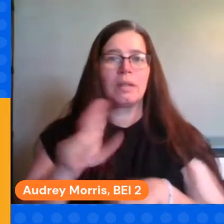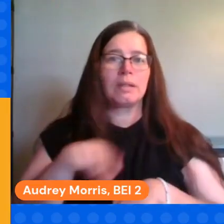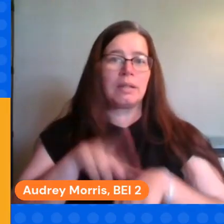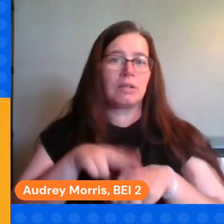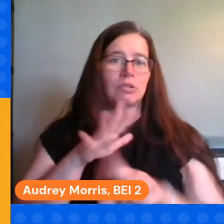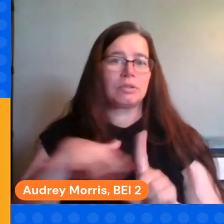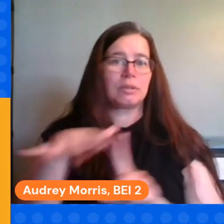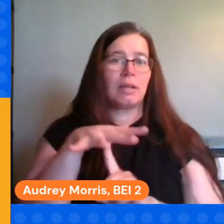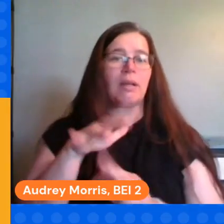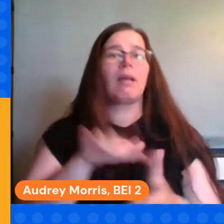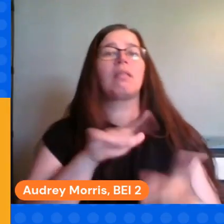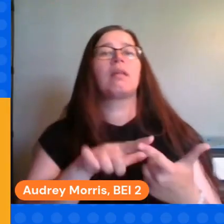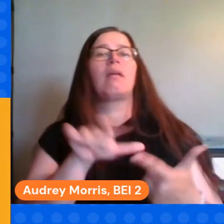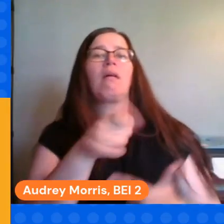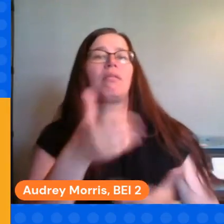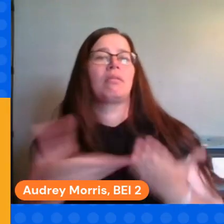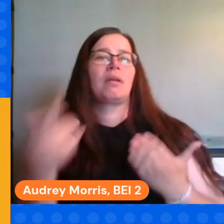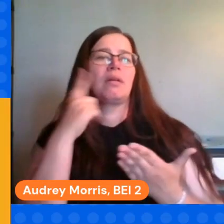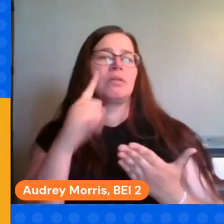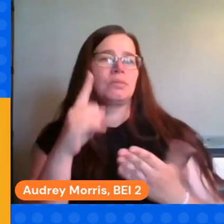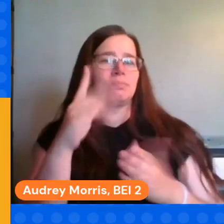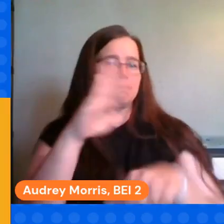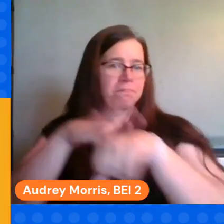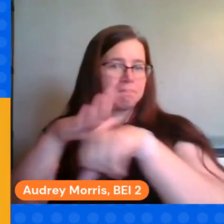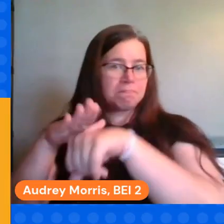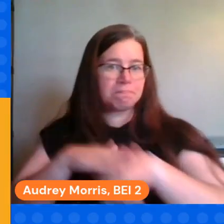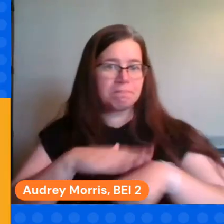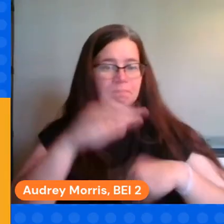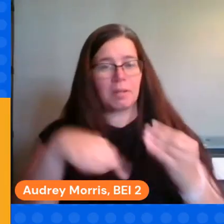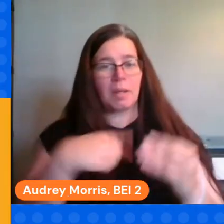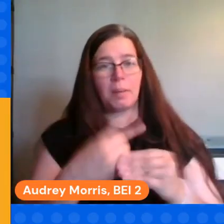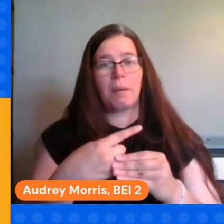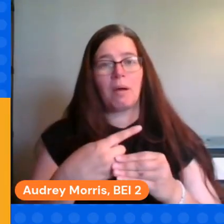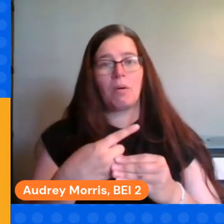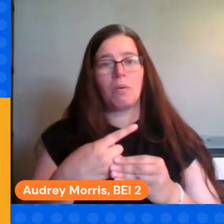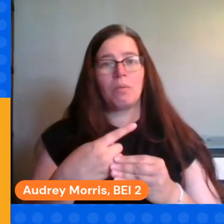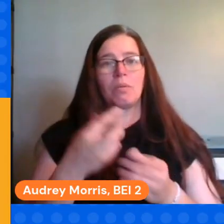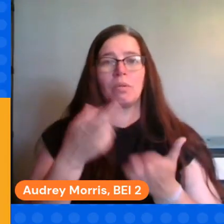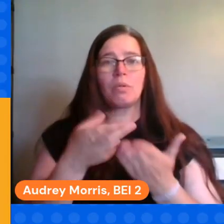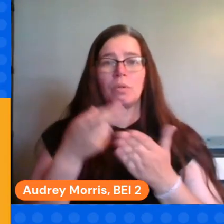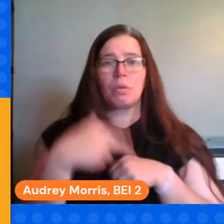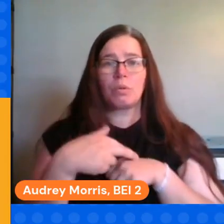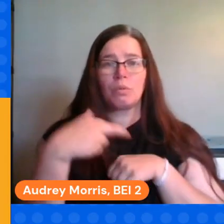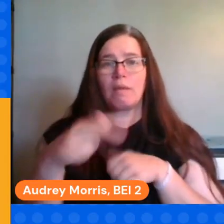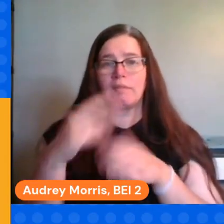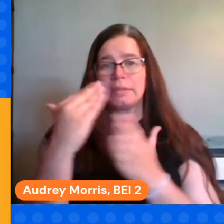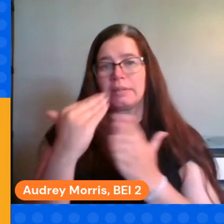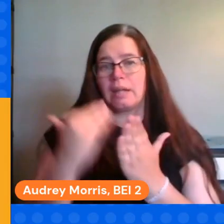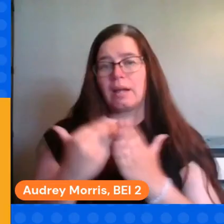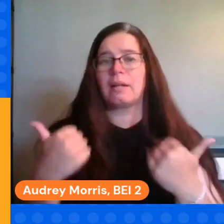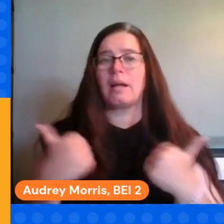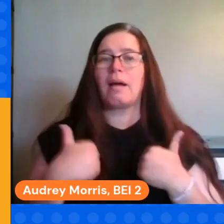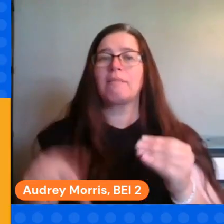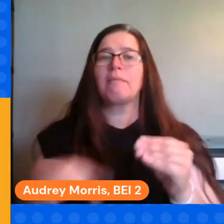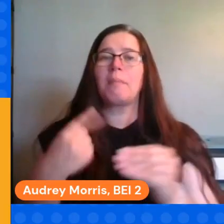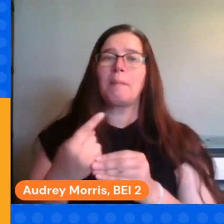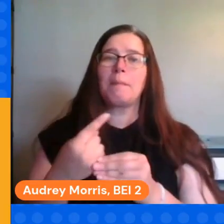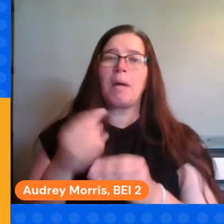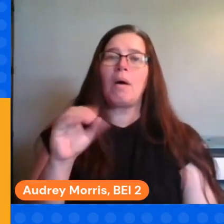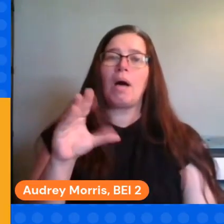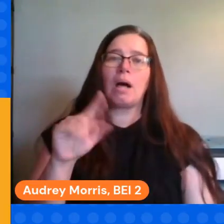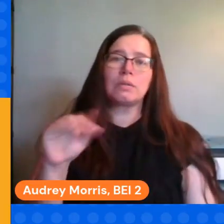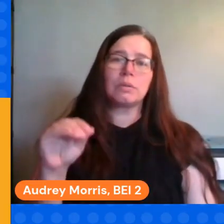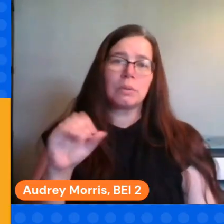just as a heads up, many people know that the reference guide is this guide that we have like about OctoStudio app and how